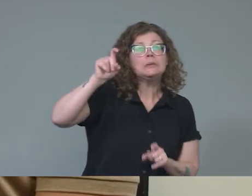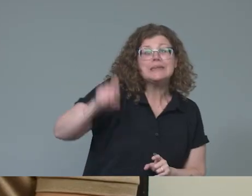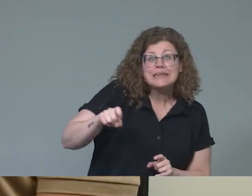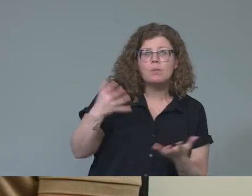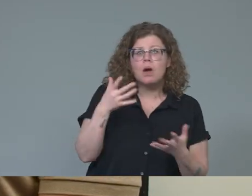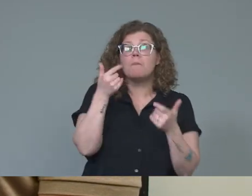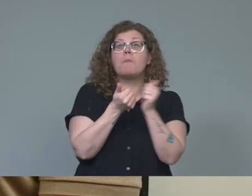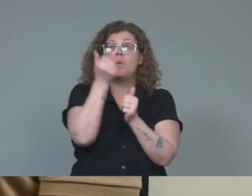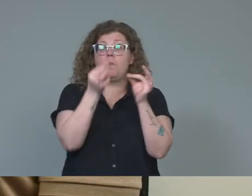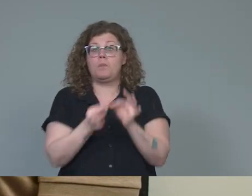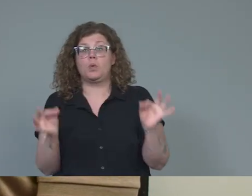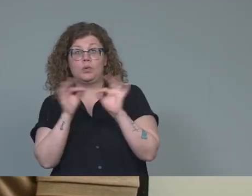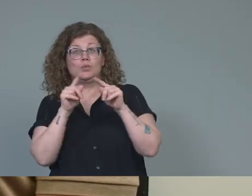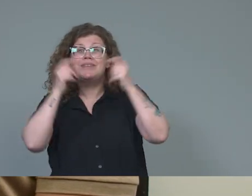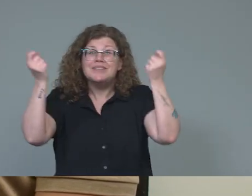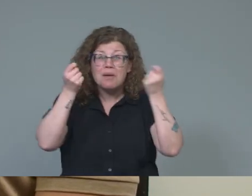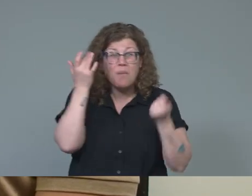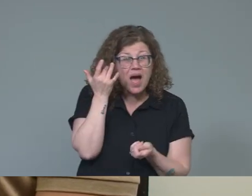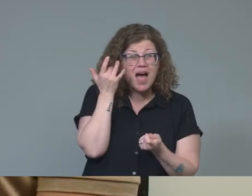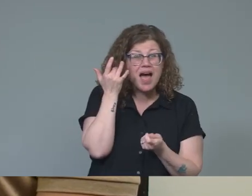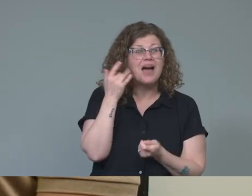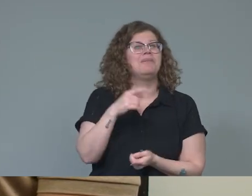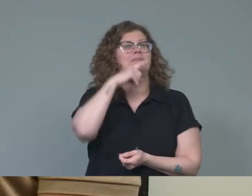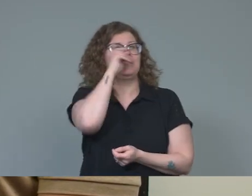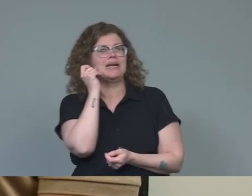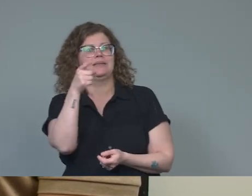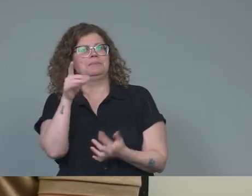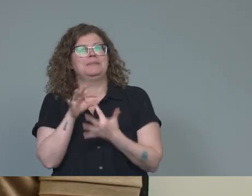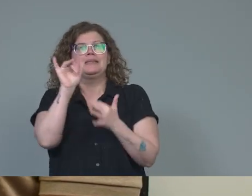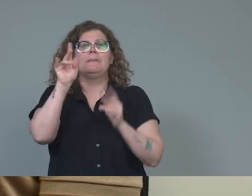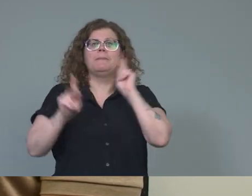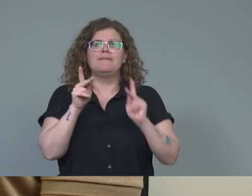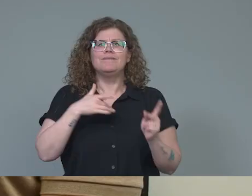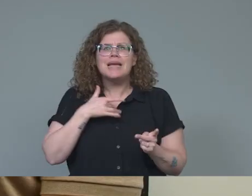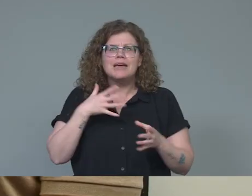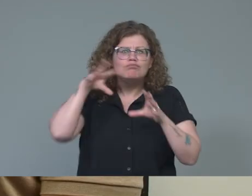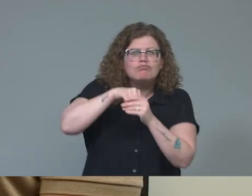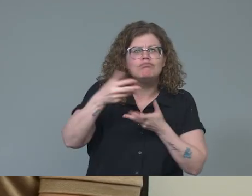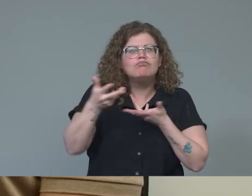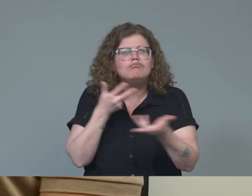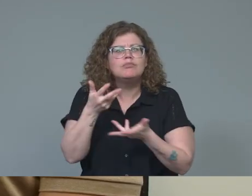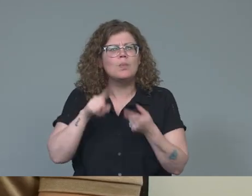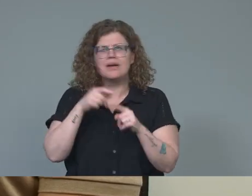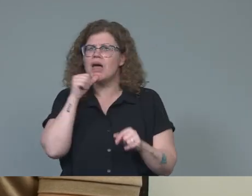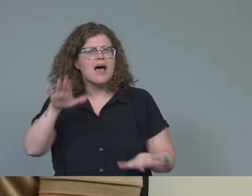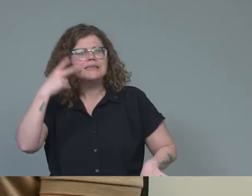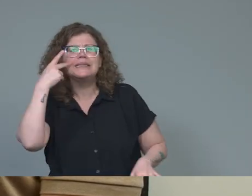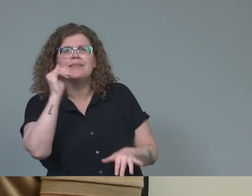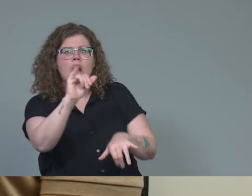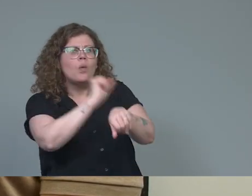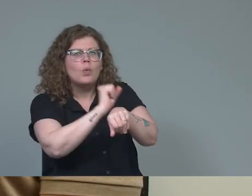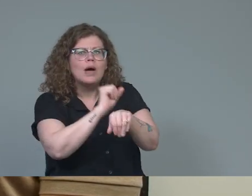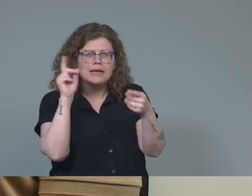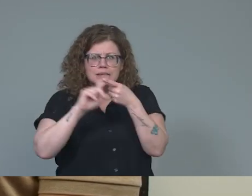to that. And so they saw like a draft of what it would look like, which was like a small piece of paper